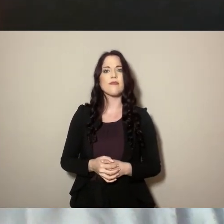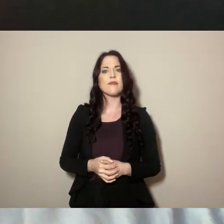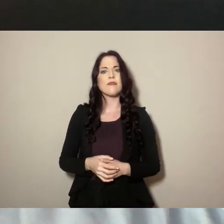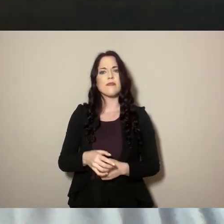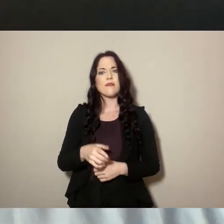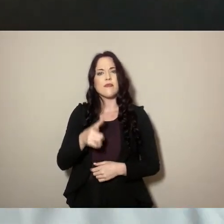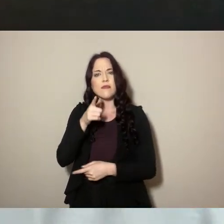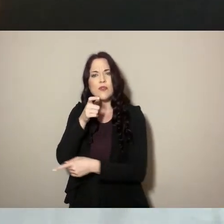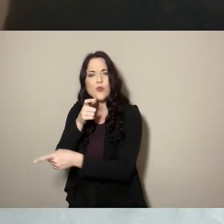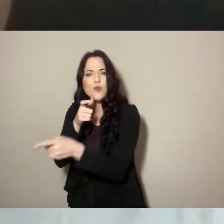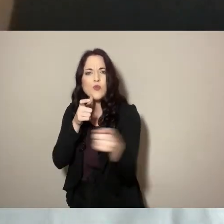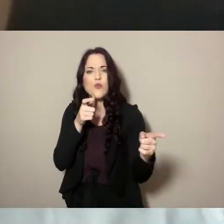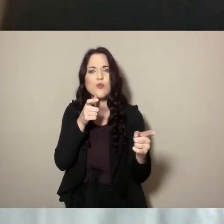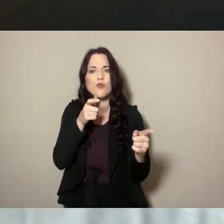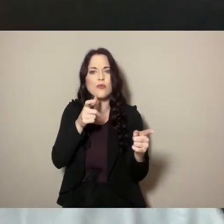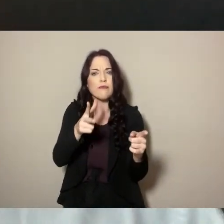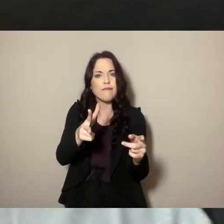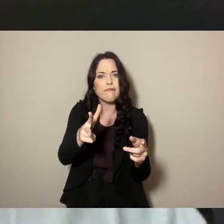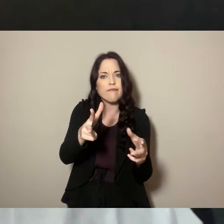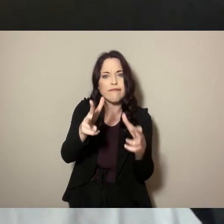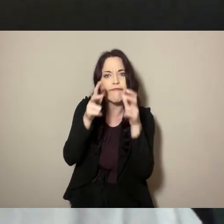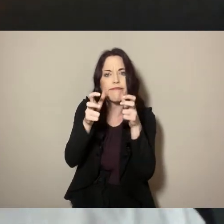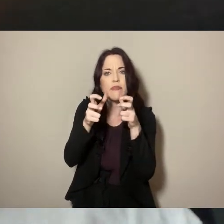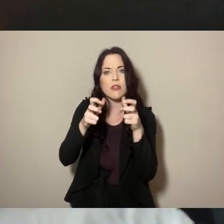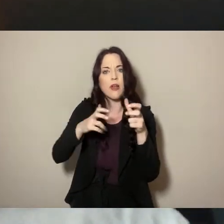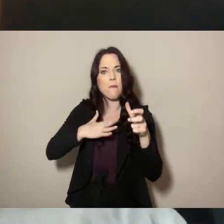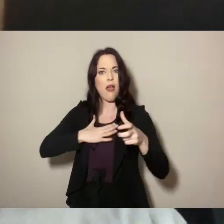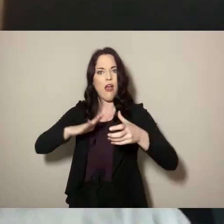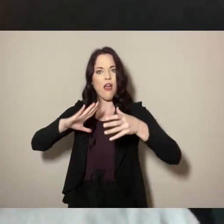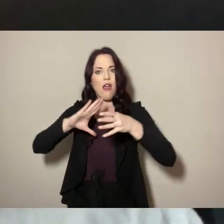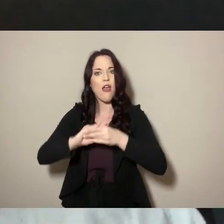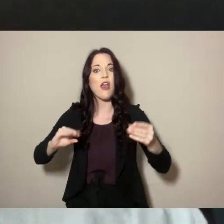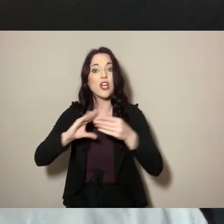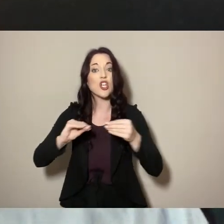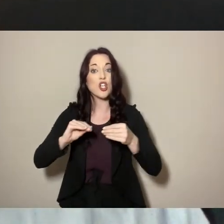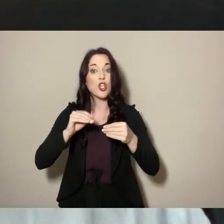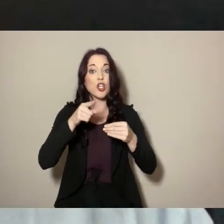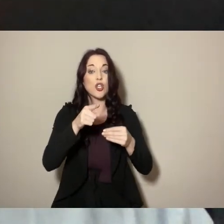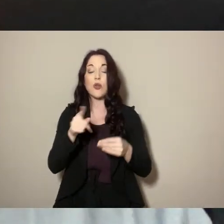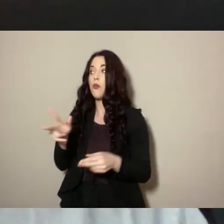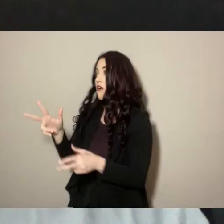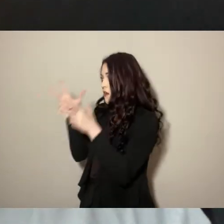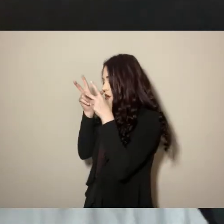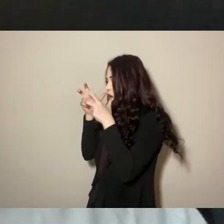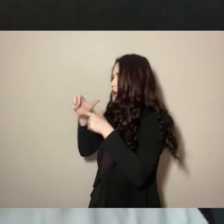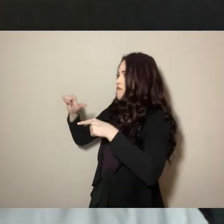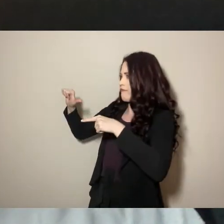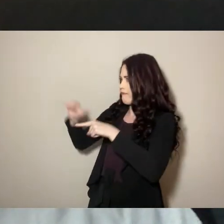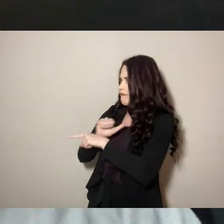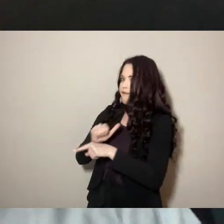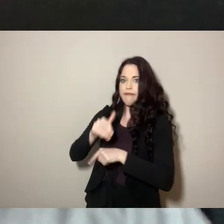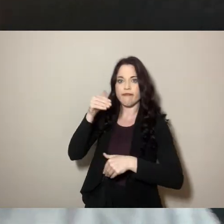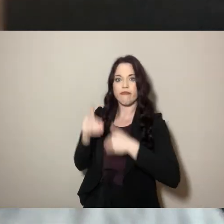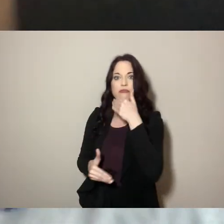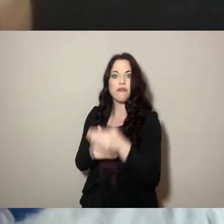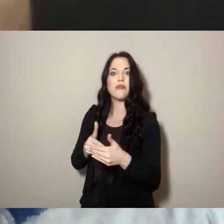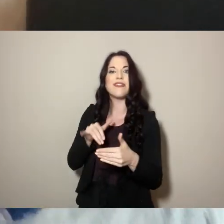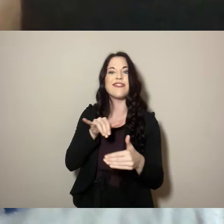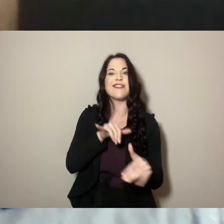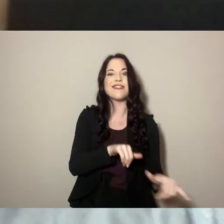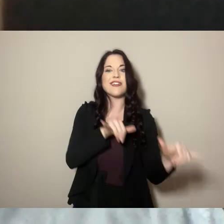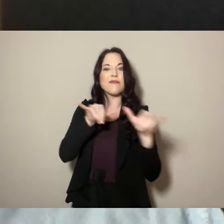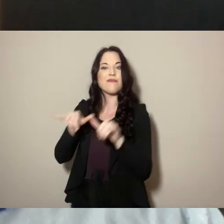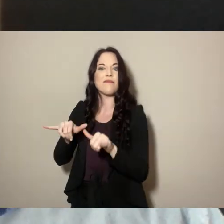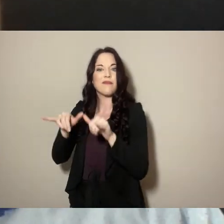Anyone who hears my words and puts them into practice is like the sage who built the